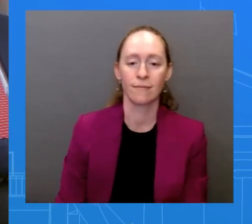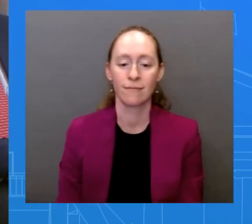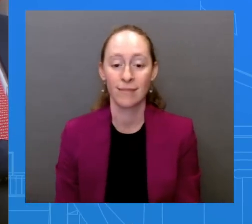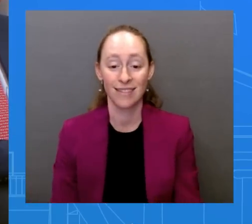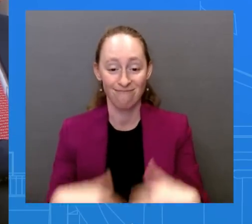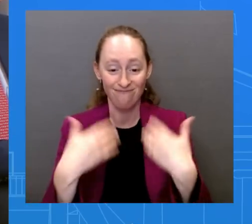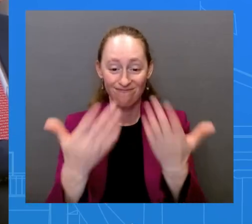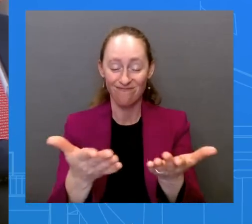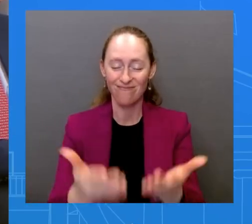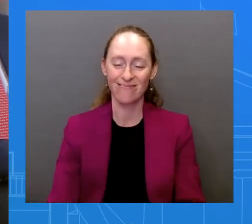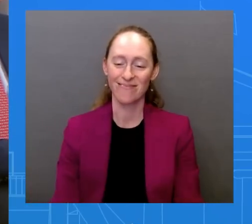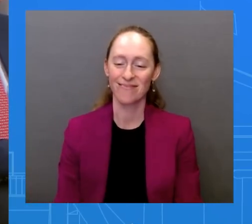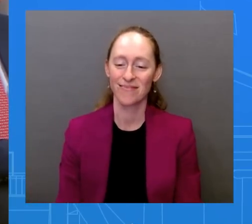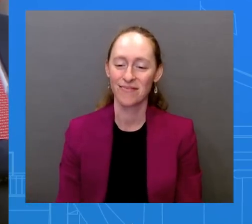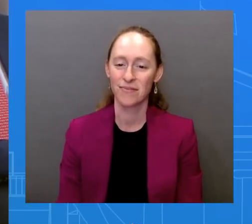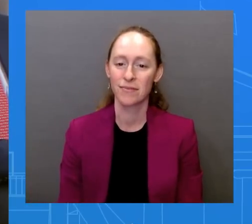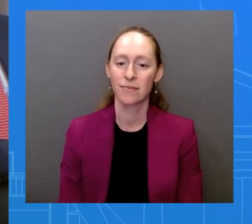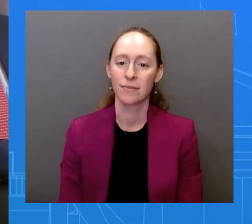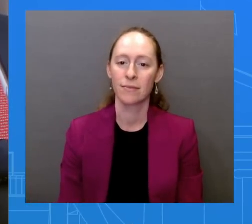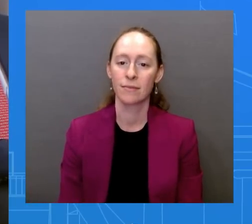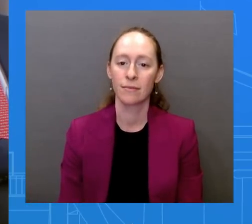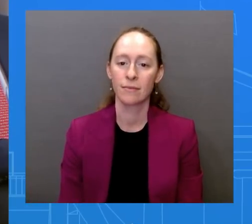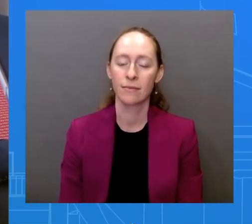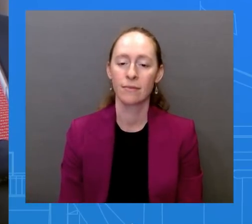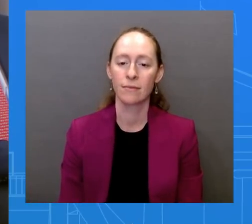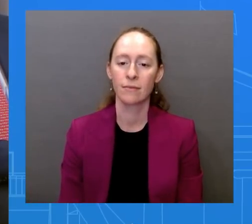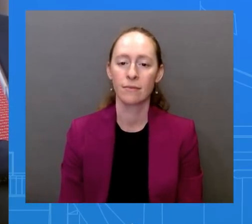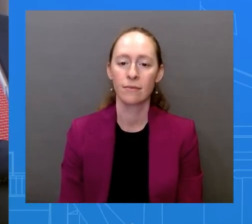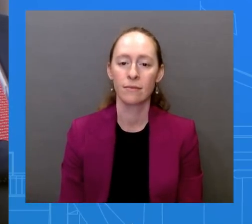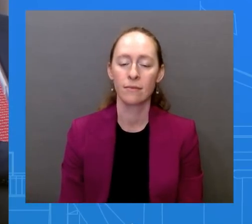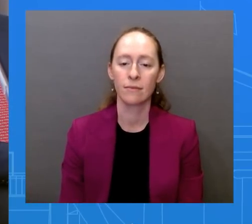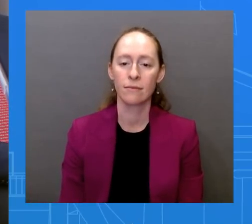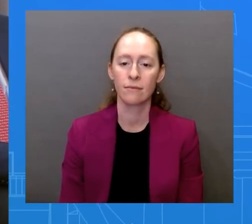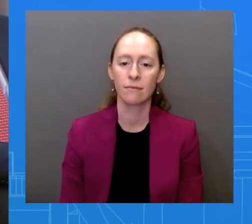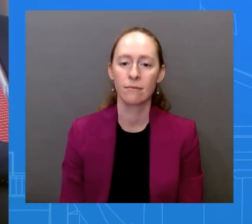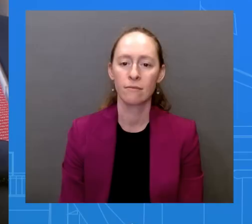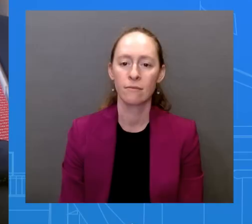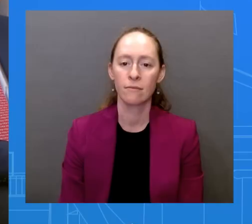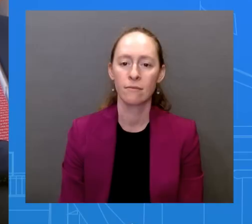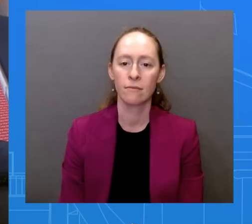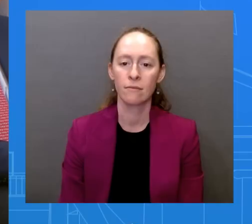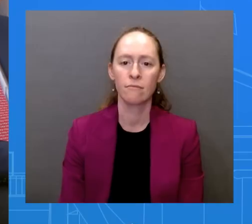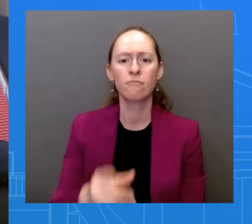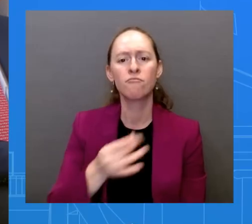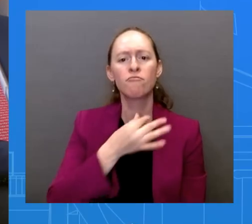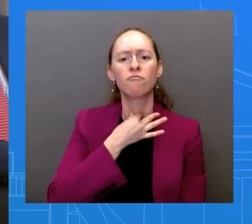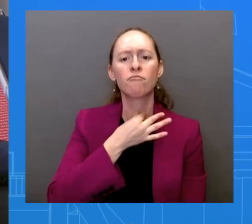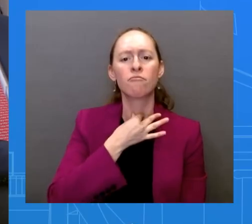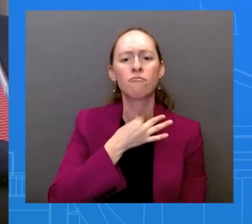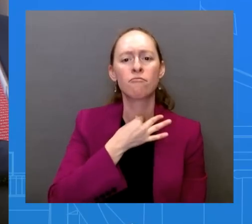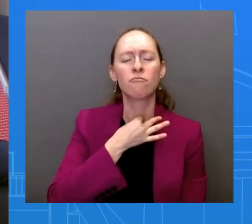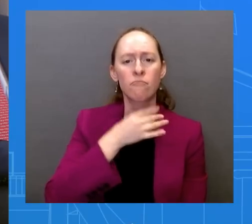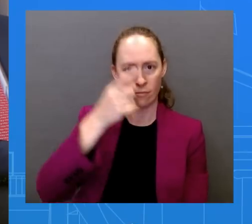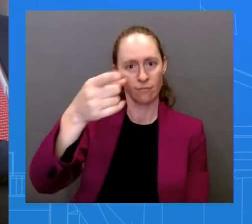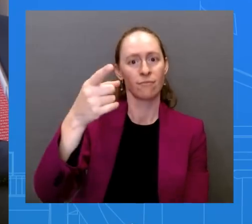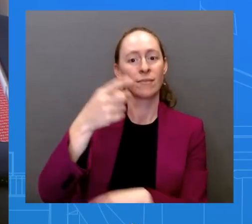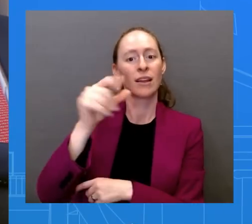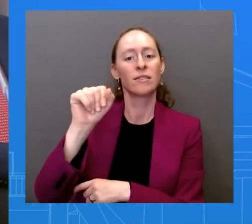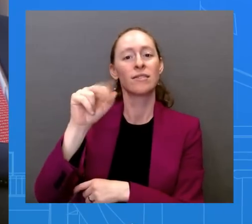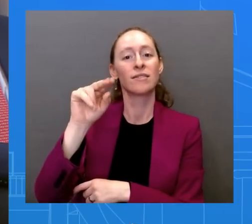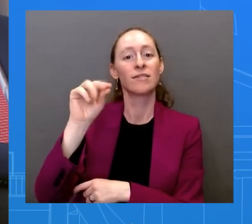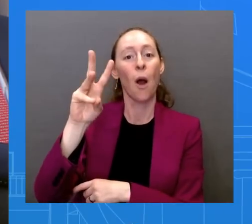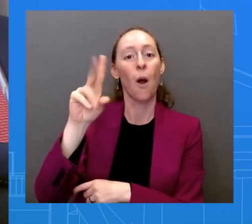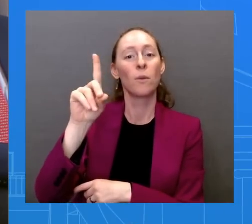have any reaction to former U.S. security contractor Edward Snowden being granted by Vladimir Putin